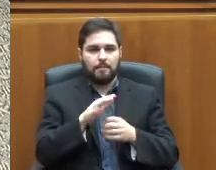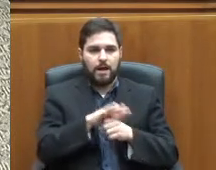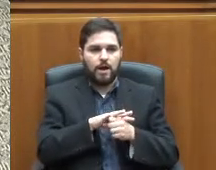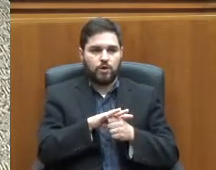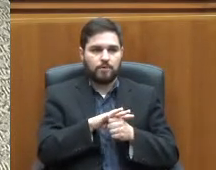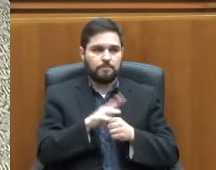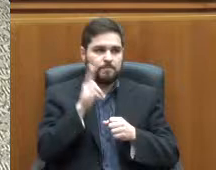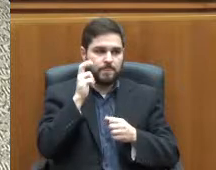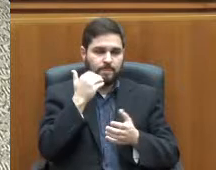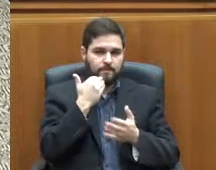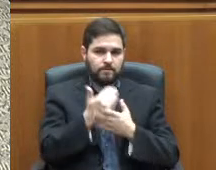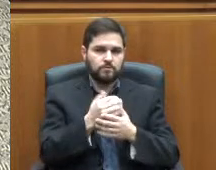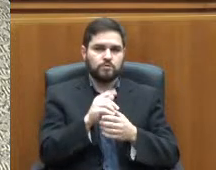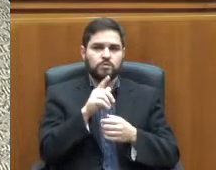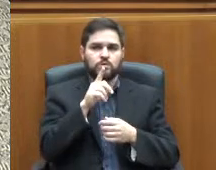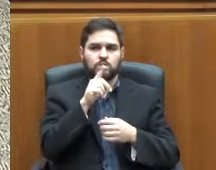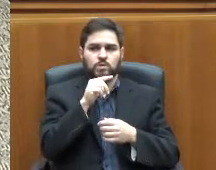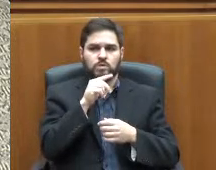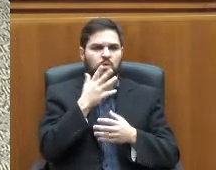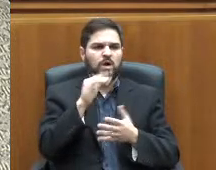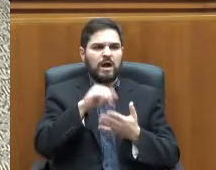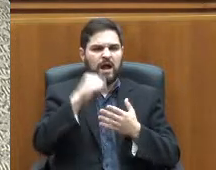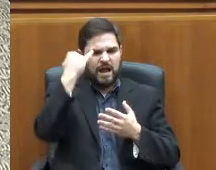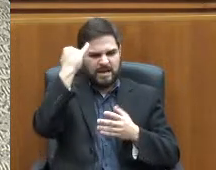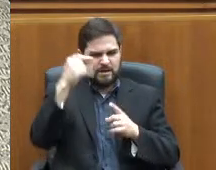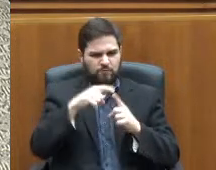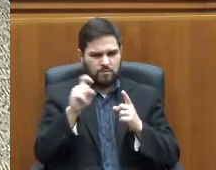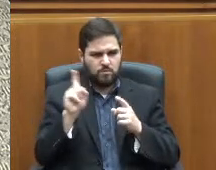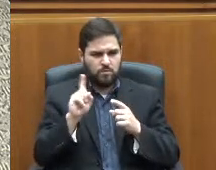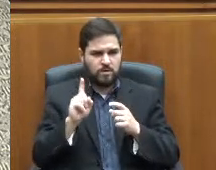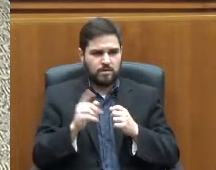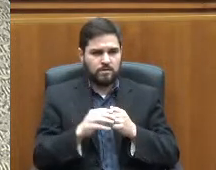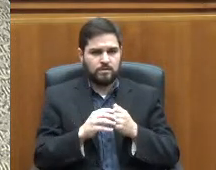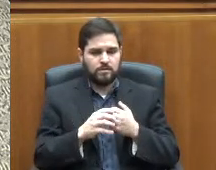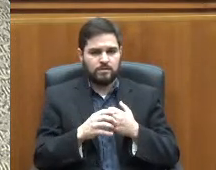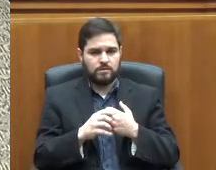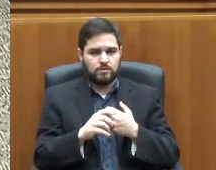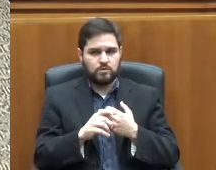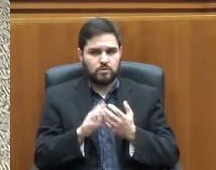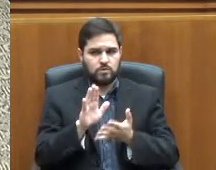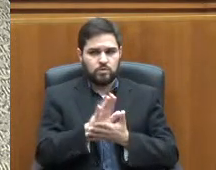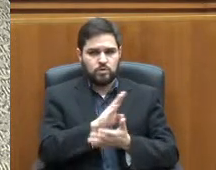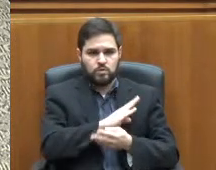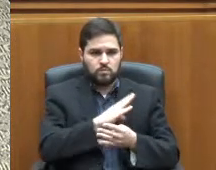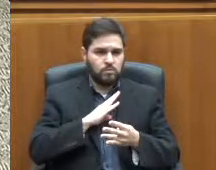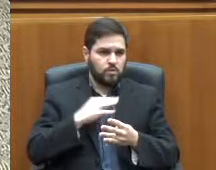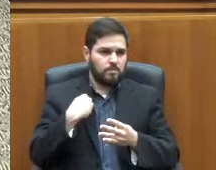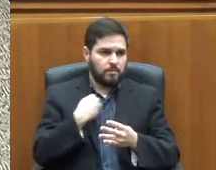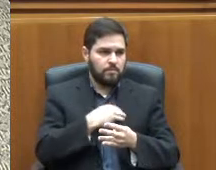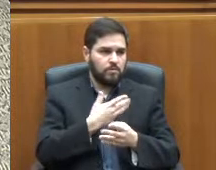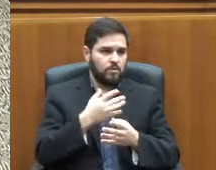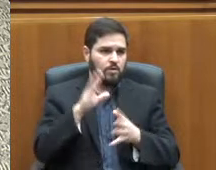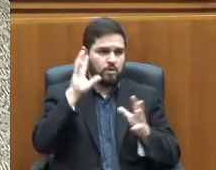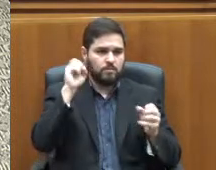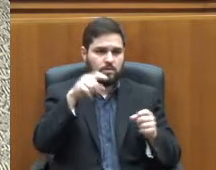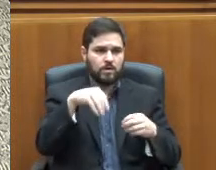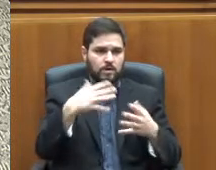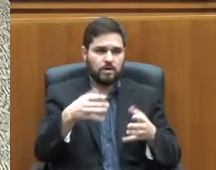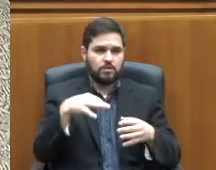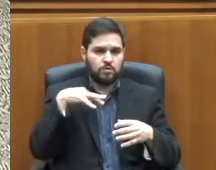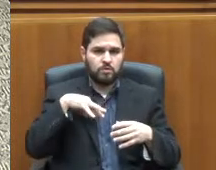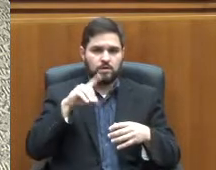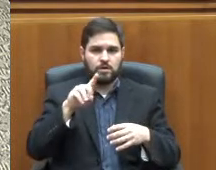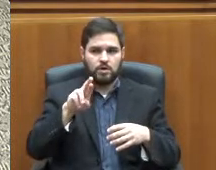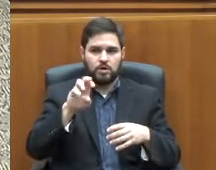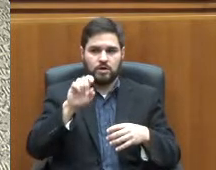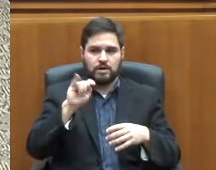too. Whose idea, where did this idea come from? Was it a school board member? Was it the superintendent? I'll give the credit to Dr. Edith Walker,